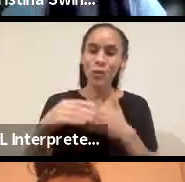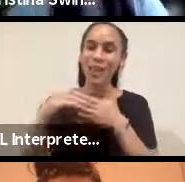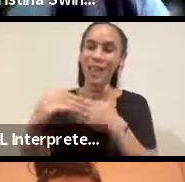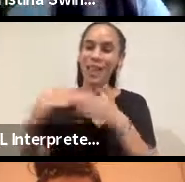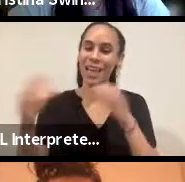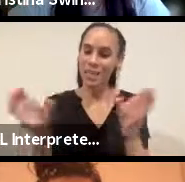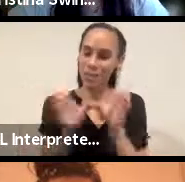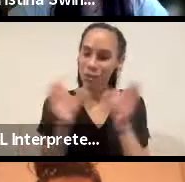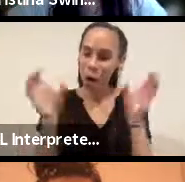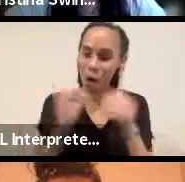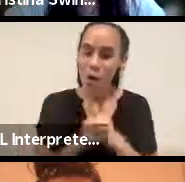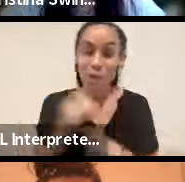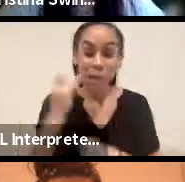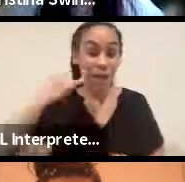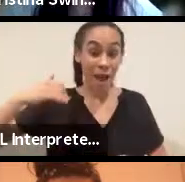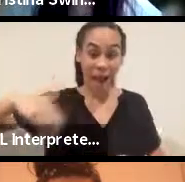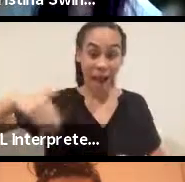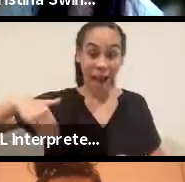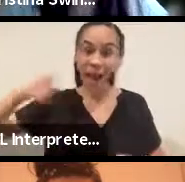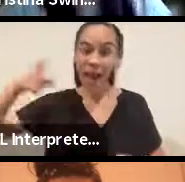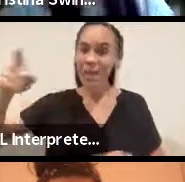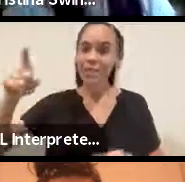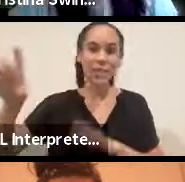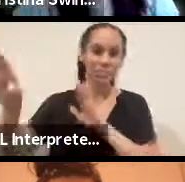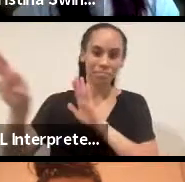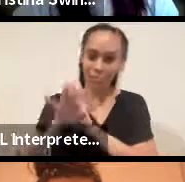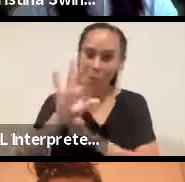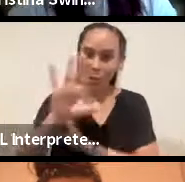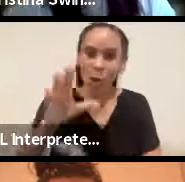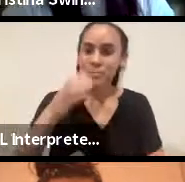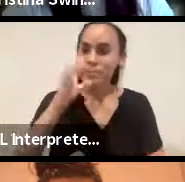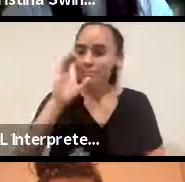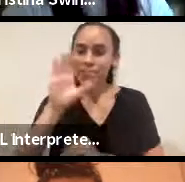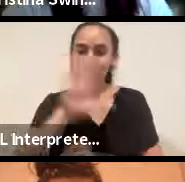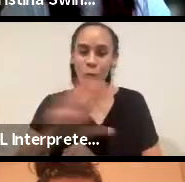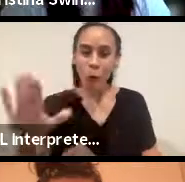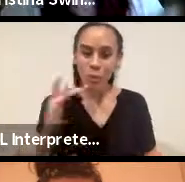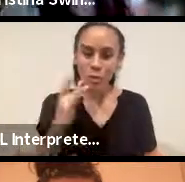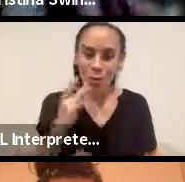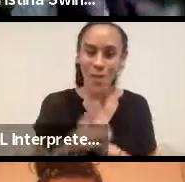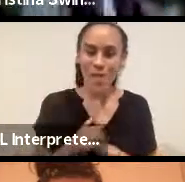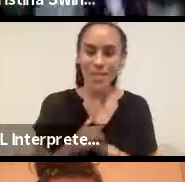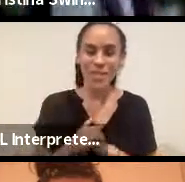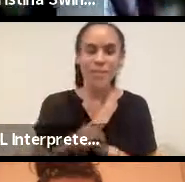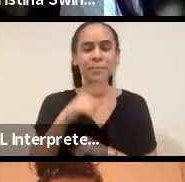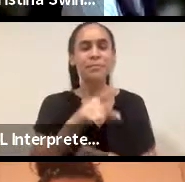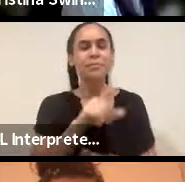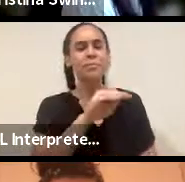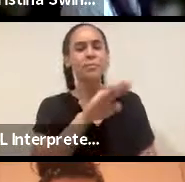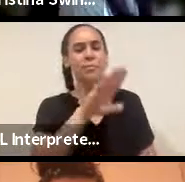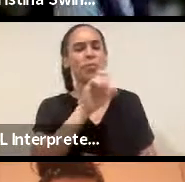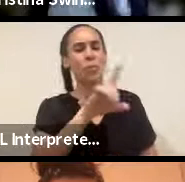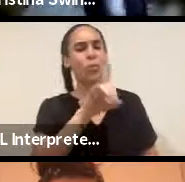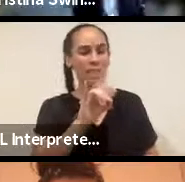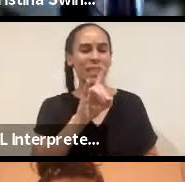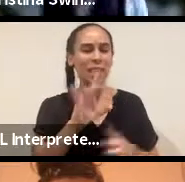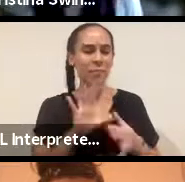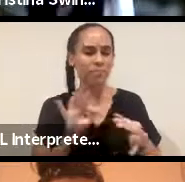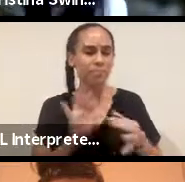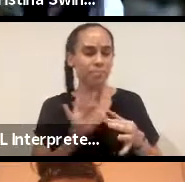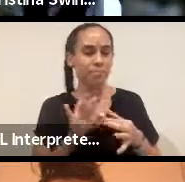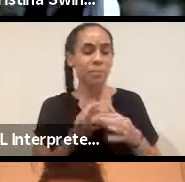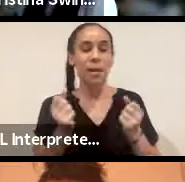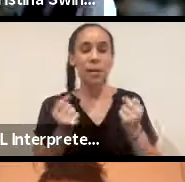again, if you haven't already done so, you want to grab your beverage of choice. But speaking of allyship, Melinda, you touched on this. There were a lot of people who have